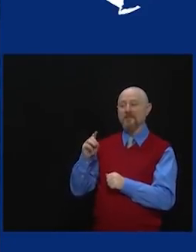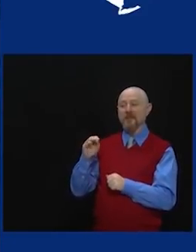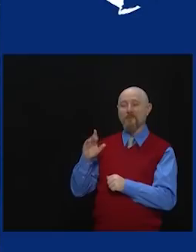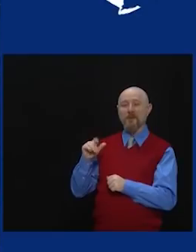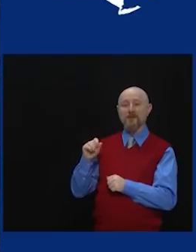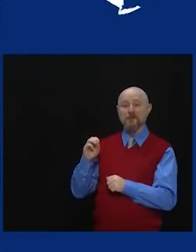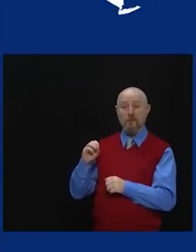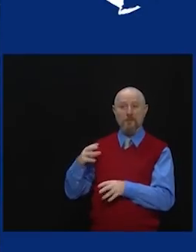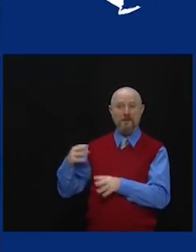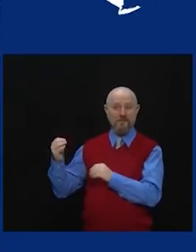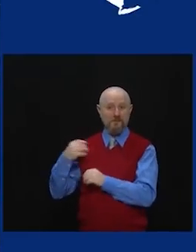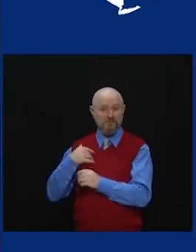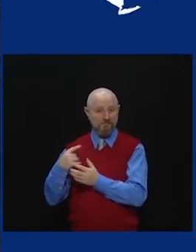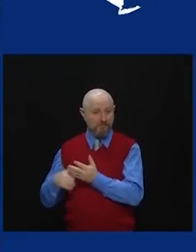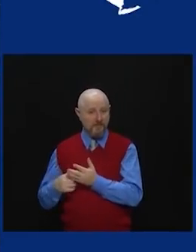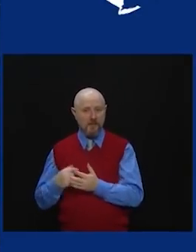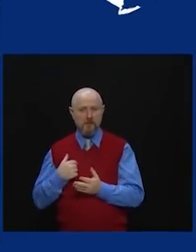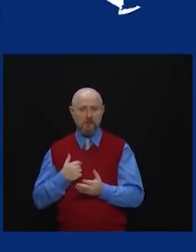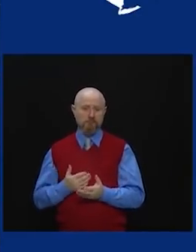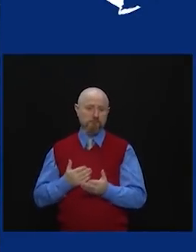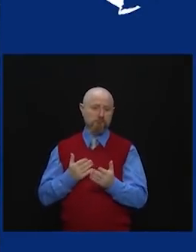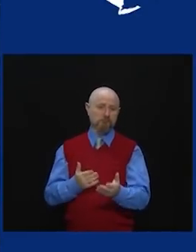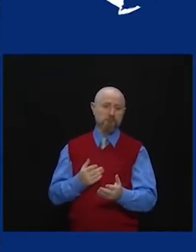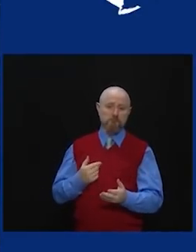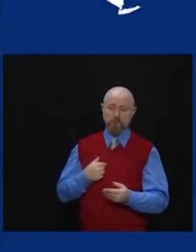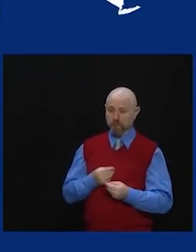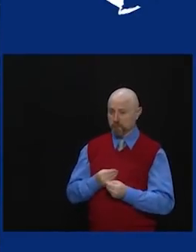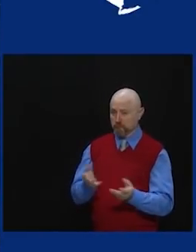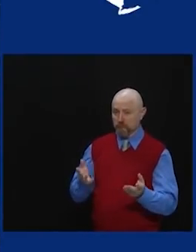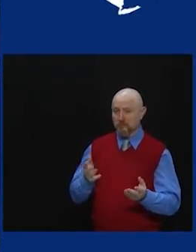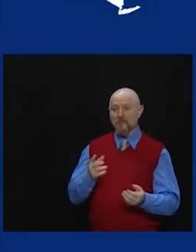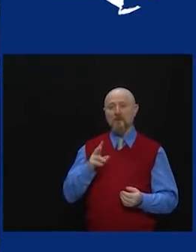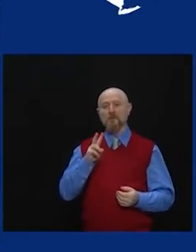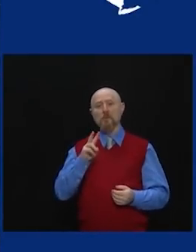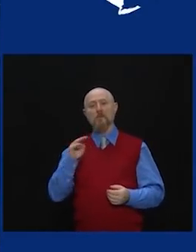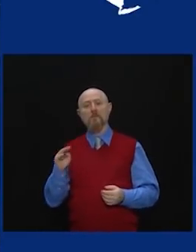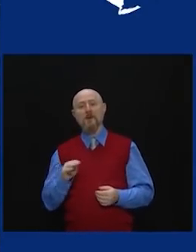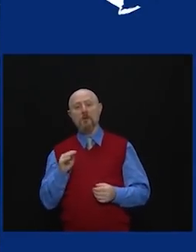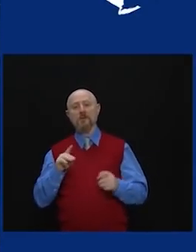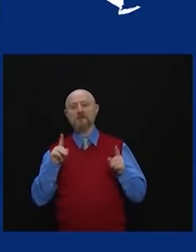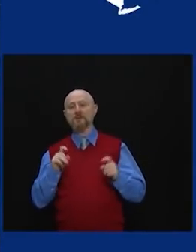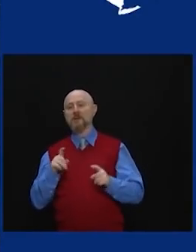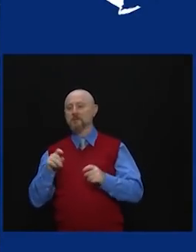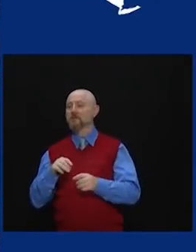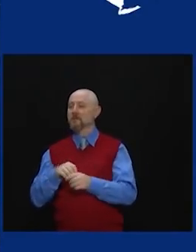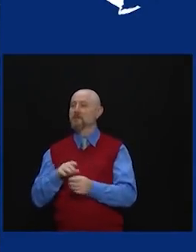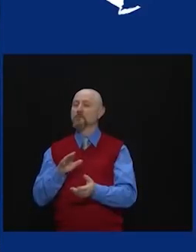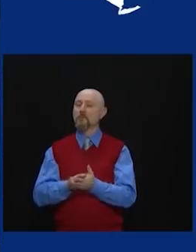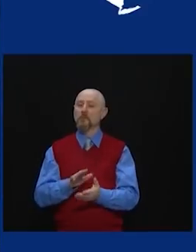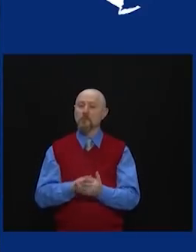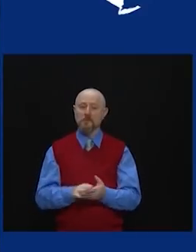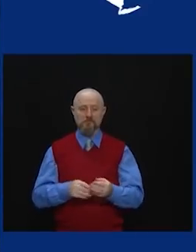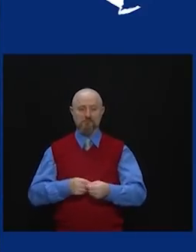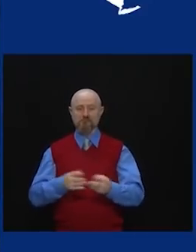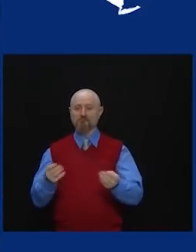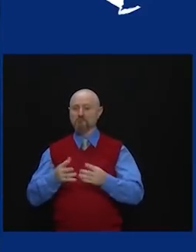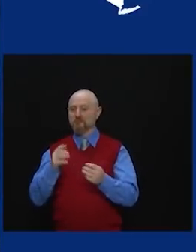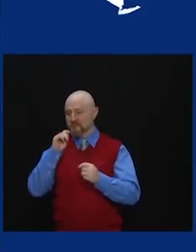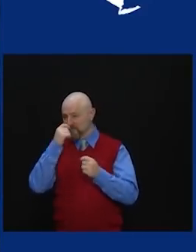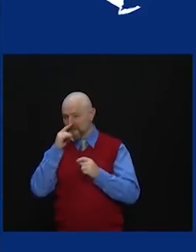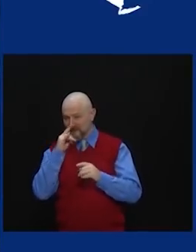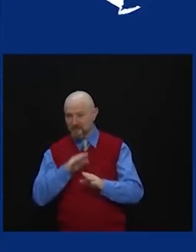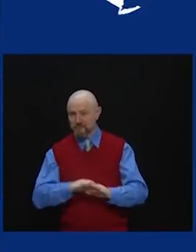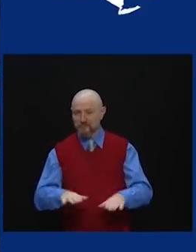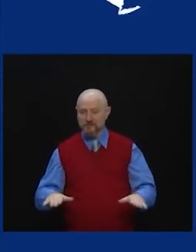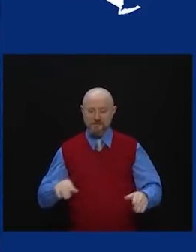by delivering 2 million tests to students so they can be allocated to the school districts, get in the hands of kids, and keep them in school. So we